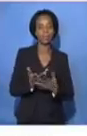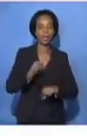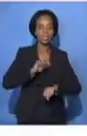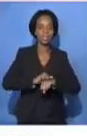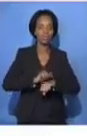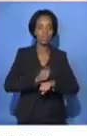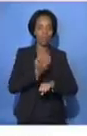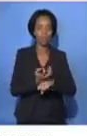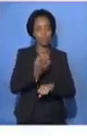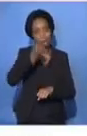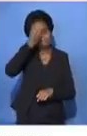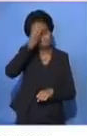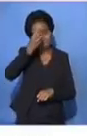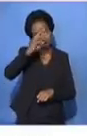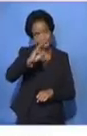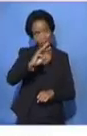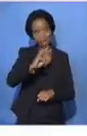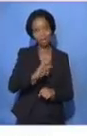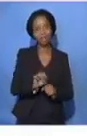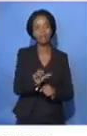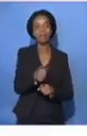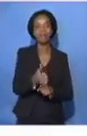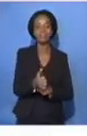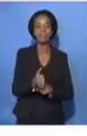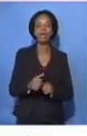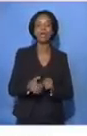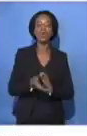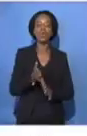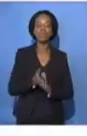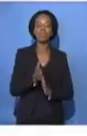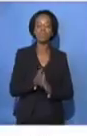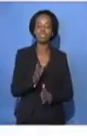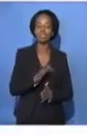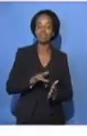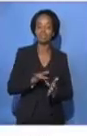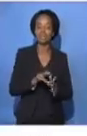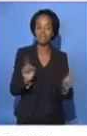Provincial Results Operations Centers are impressive.